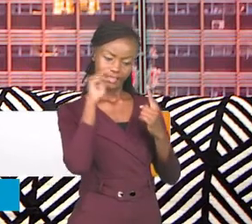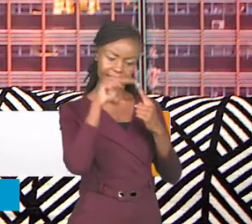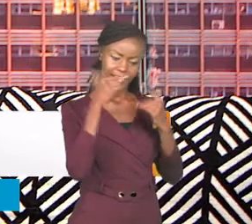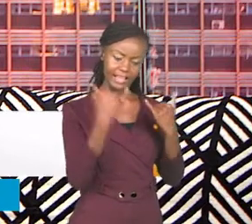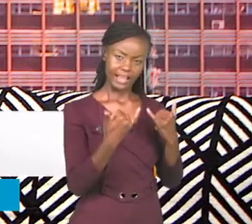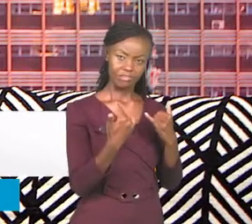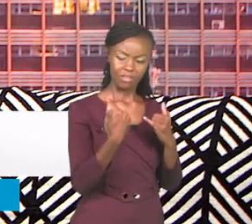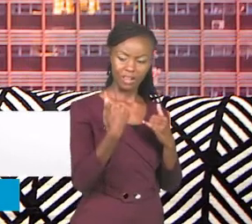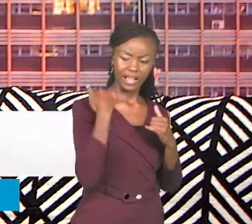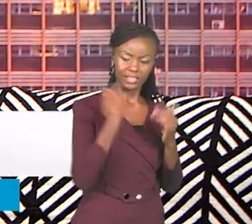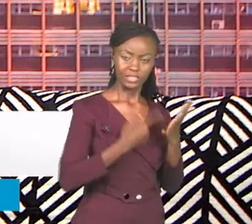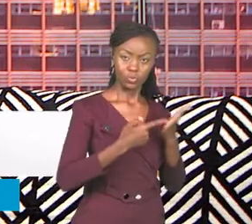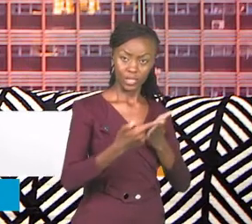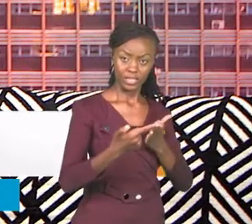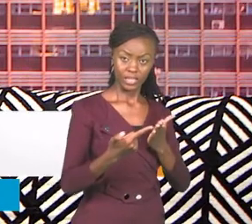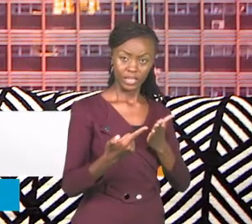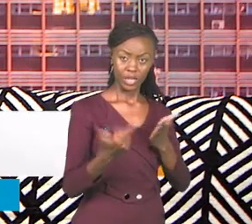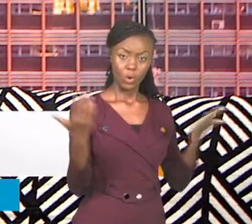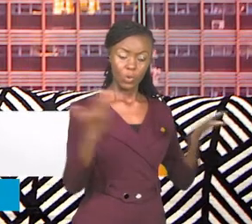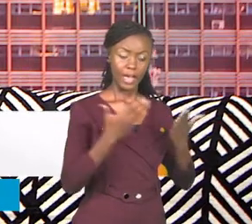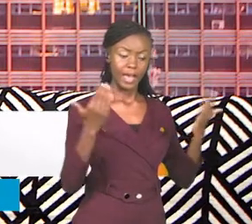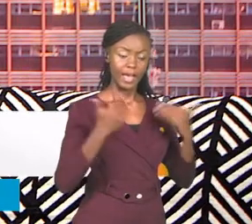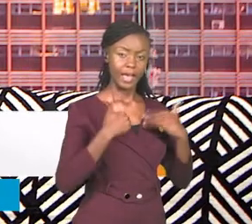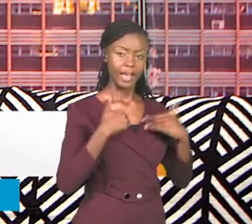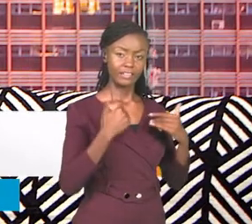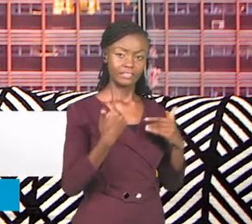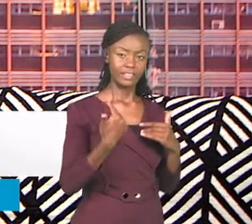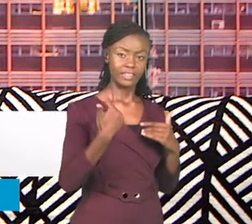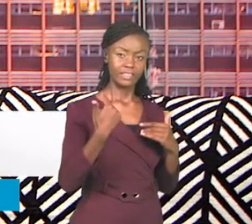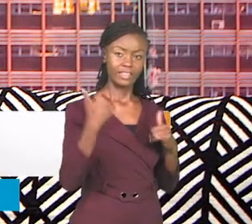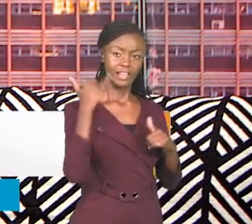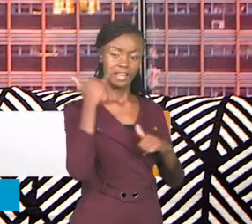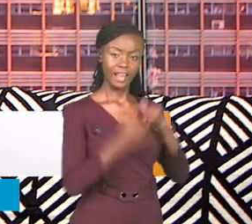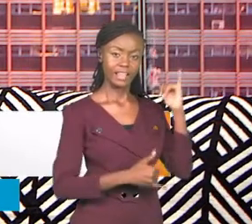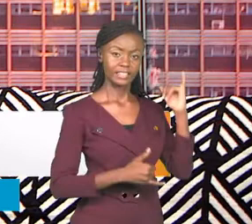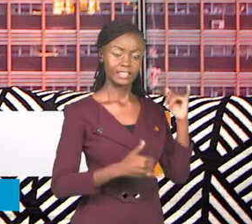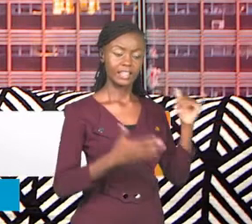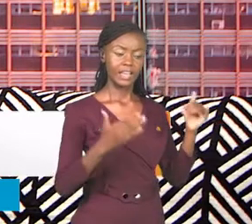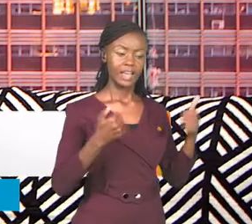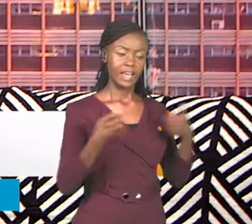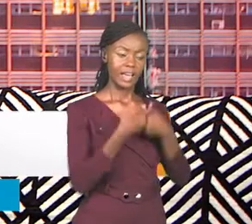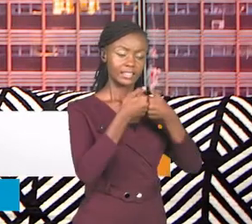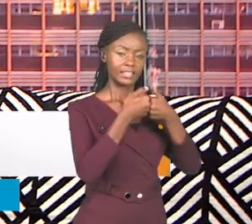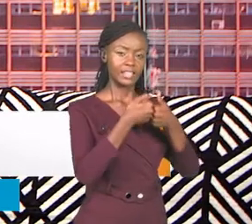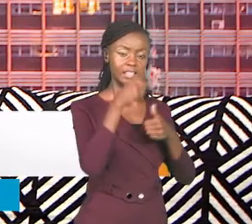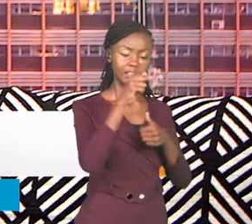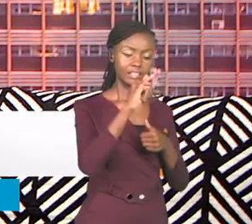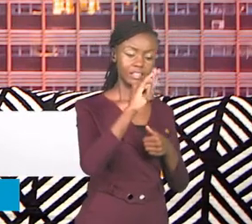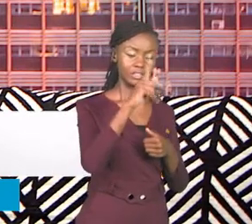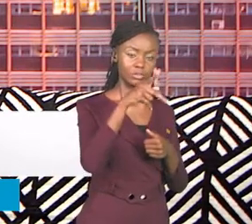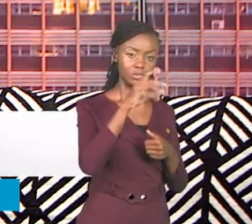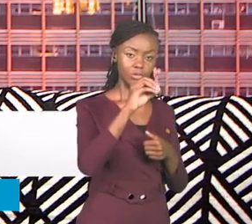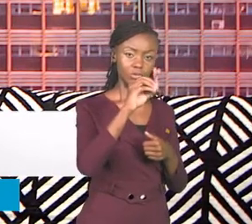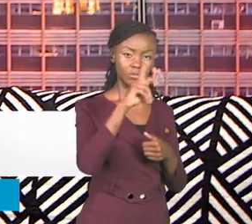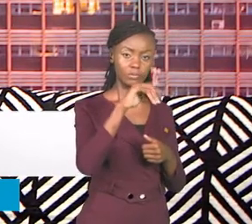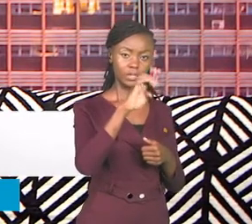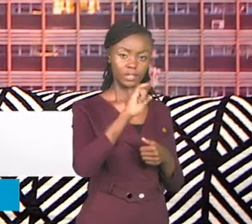Up to last week, when we had the last accident at Kikopey, we registered